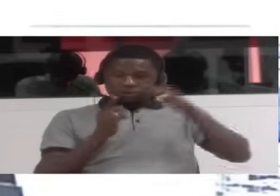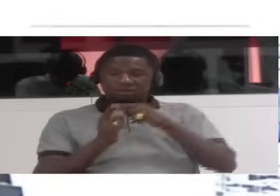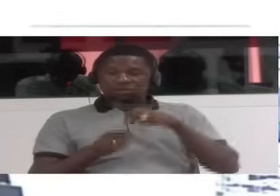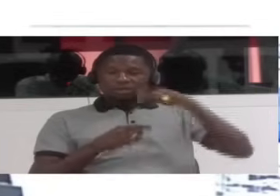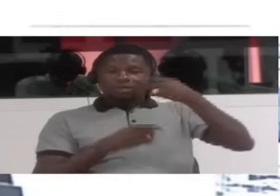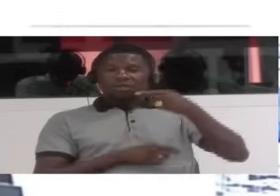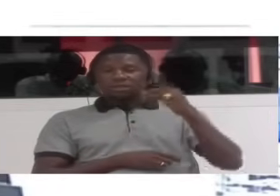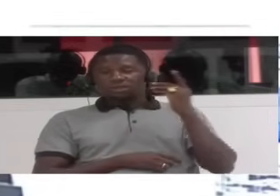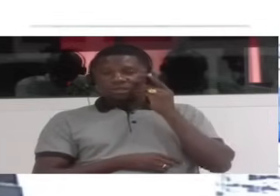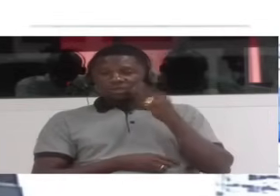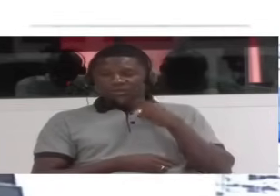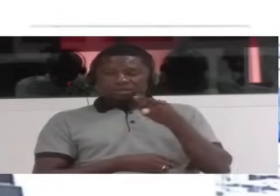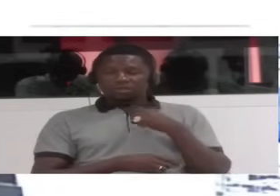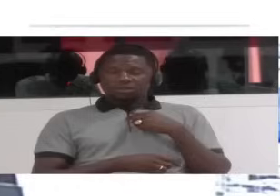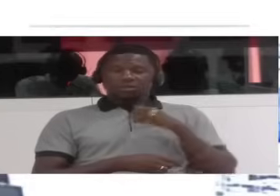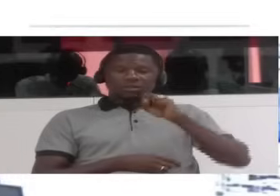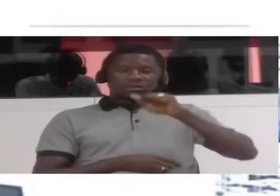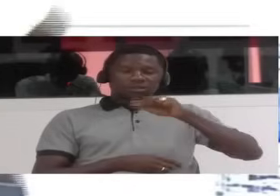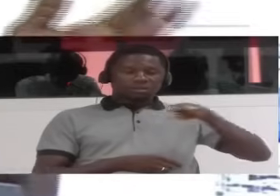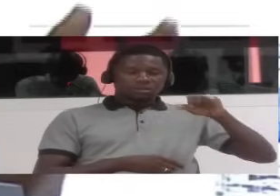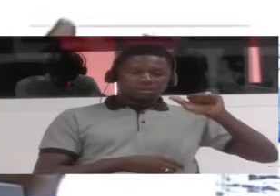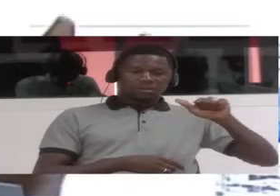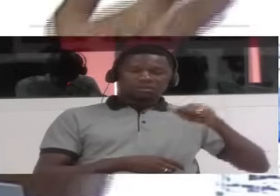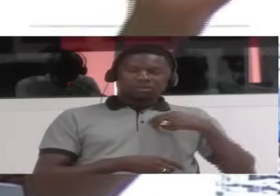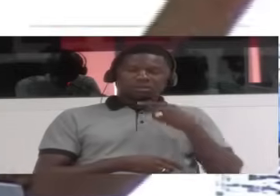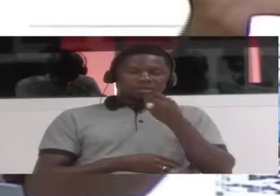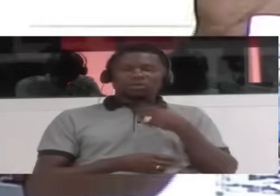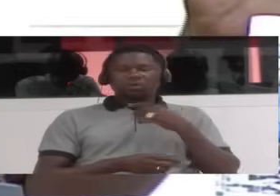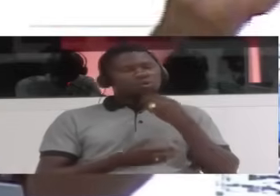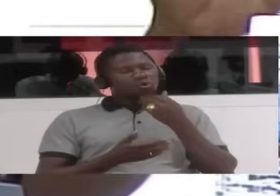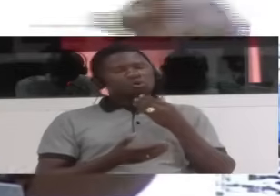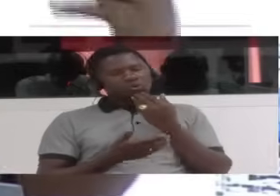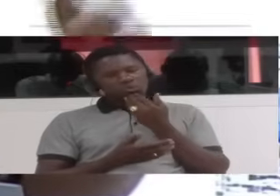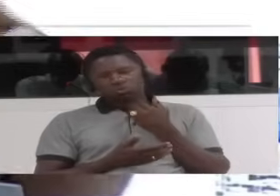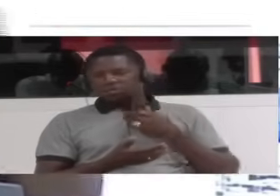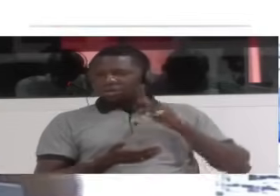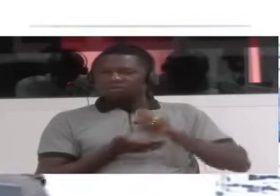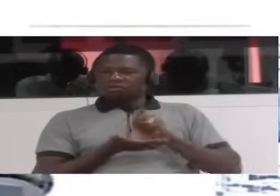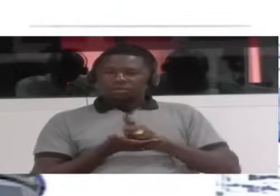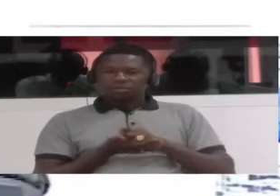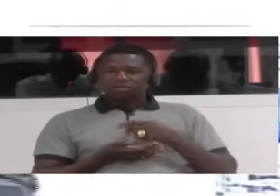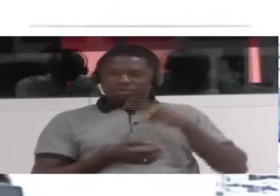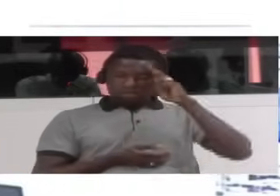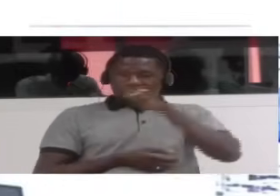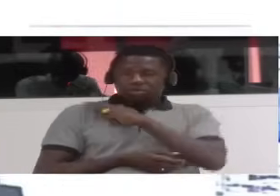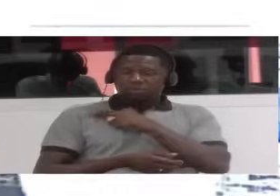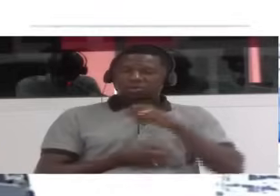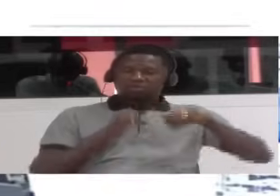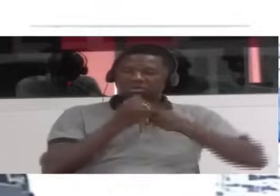told me, yeah, but yesterday we just searched for you, we didn't see you. I told him, oh, I have emergency. My brother's wife, Ajif,